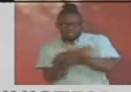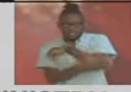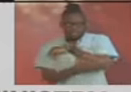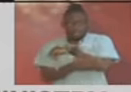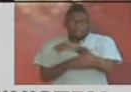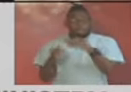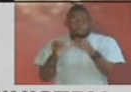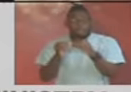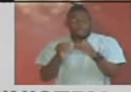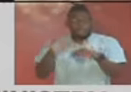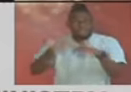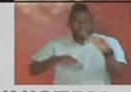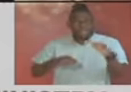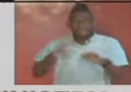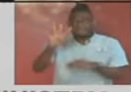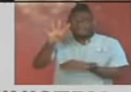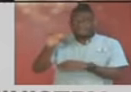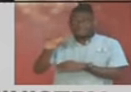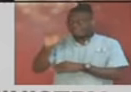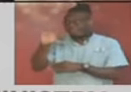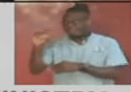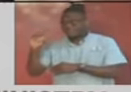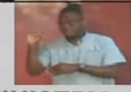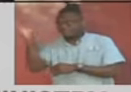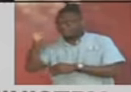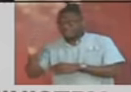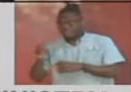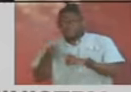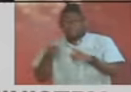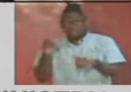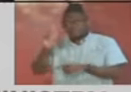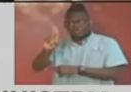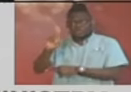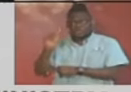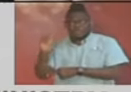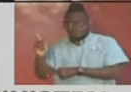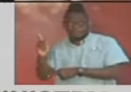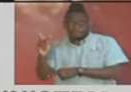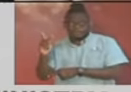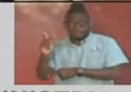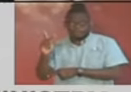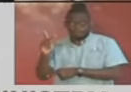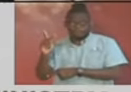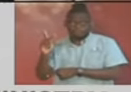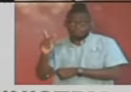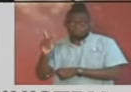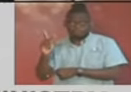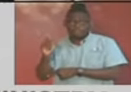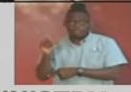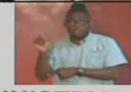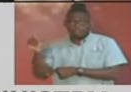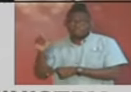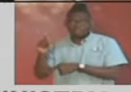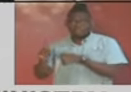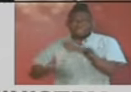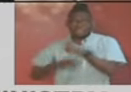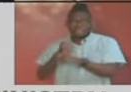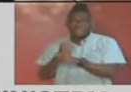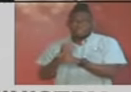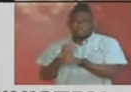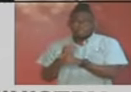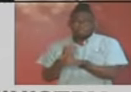of that of the cases in the UK are due to the UK variant. So we want to make sure